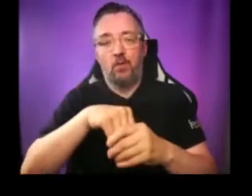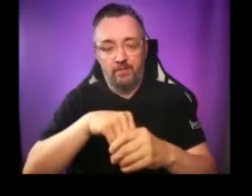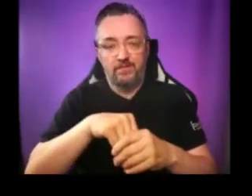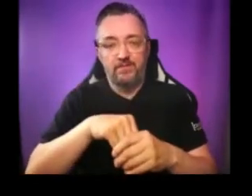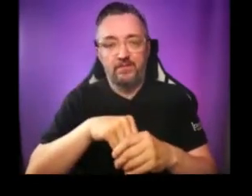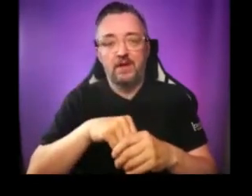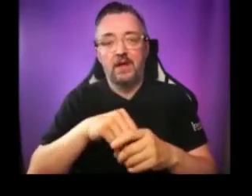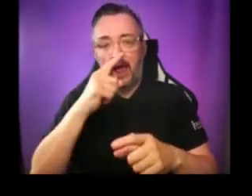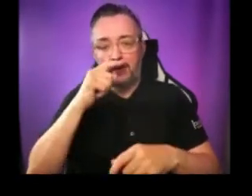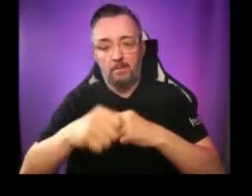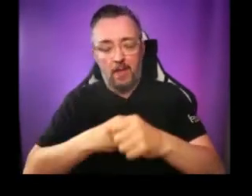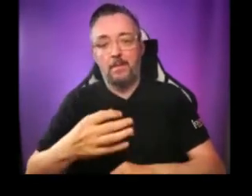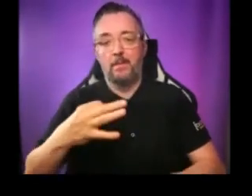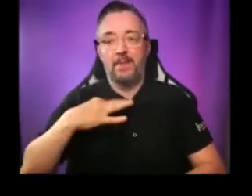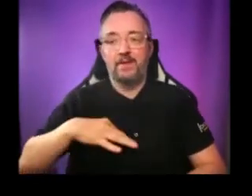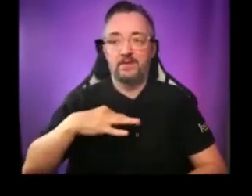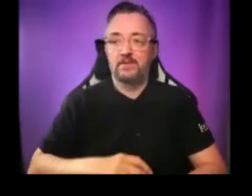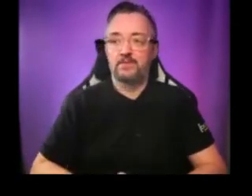those benefits.